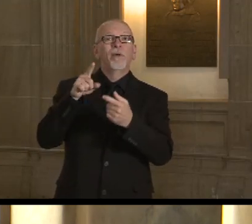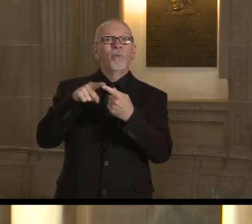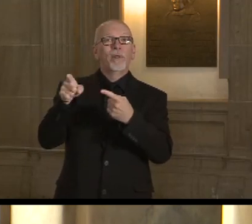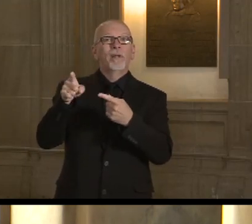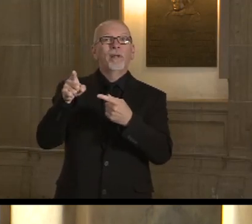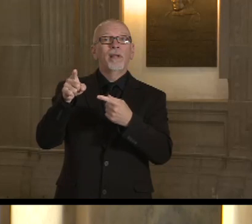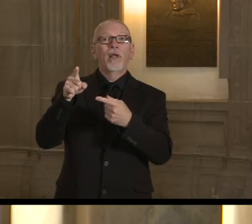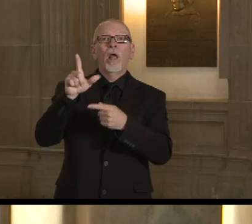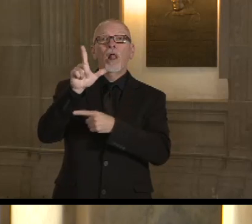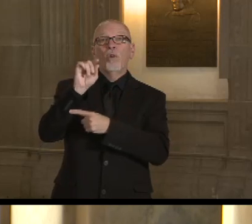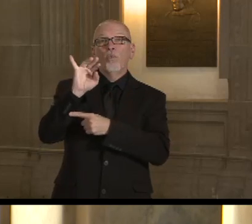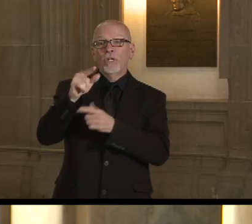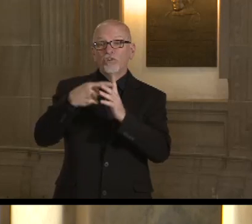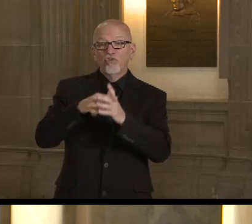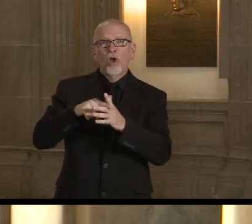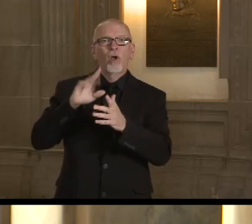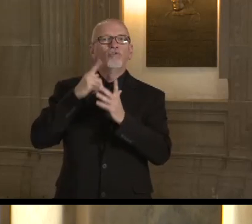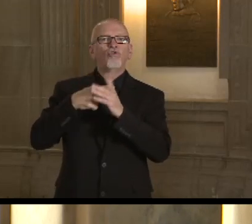starts, the shooting starts?